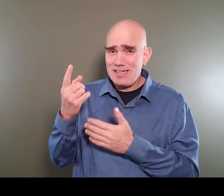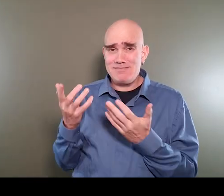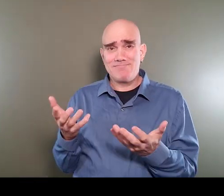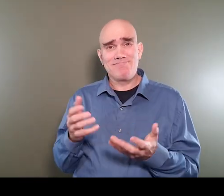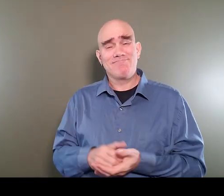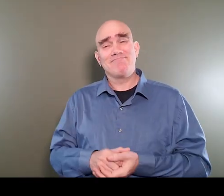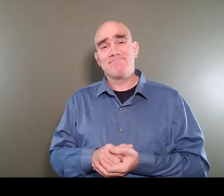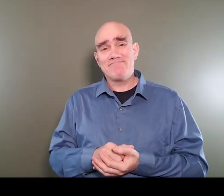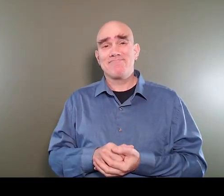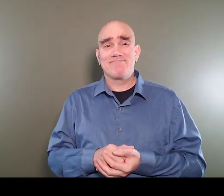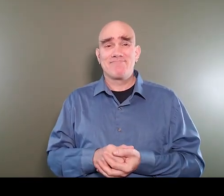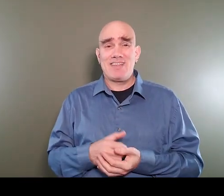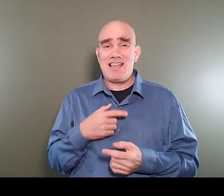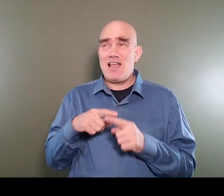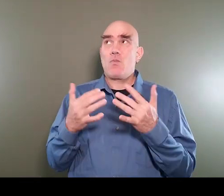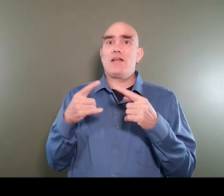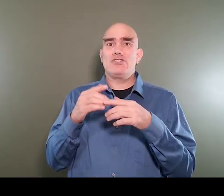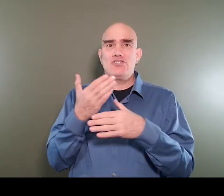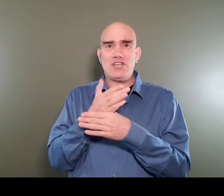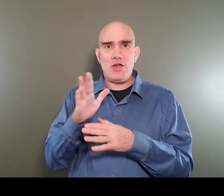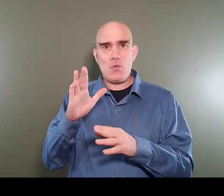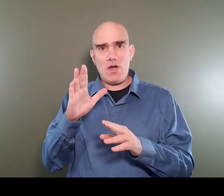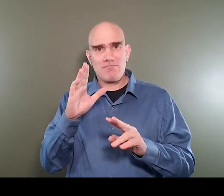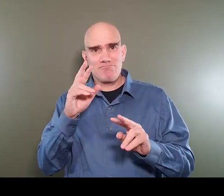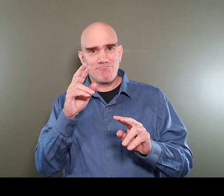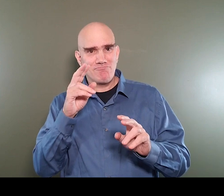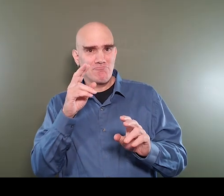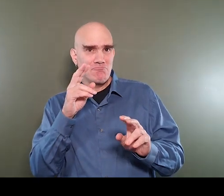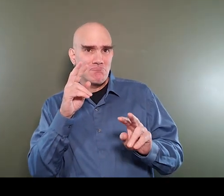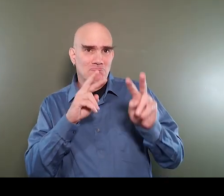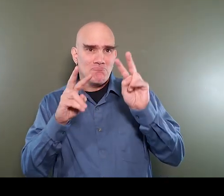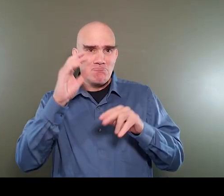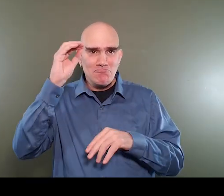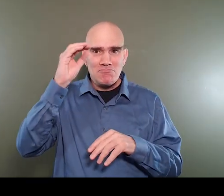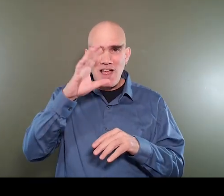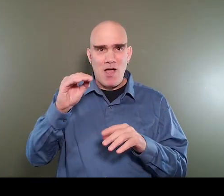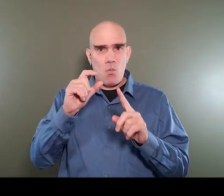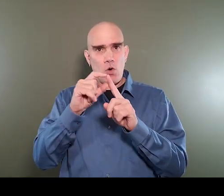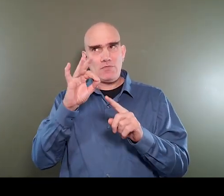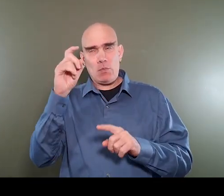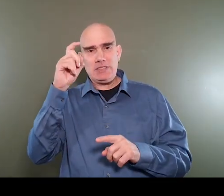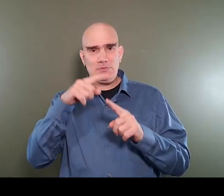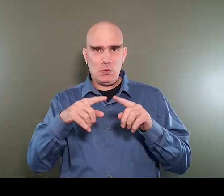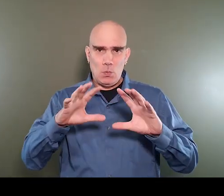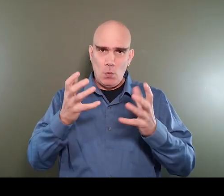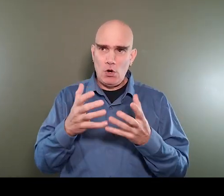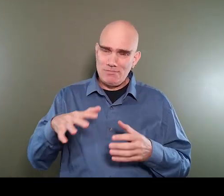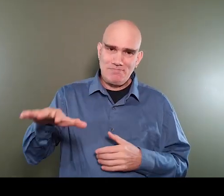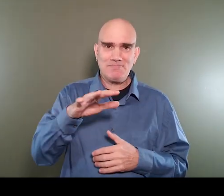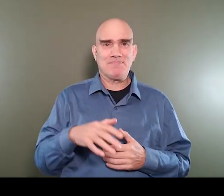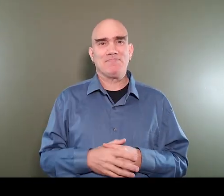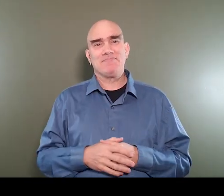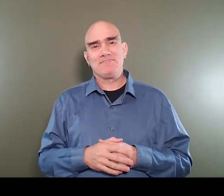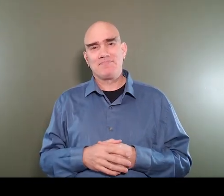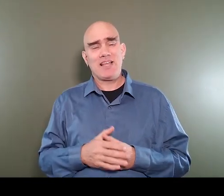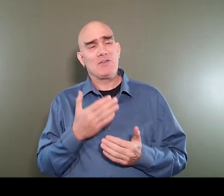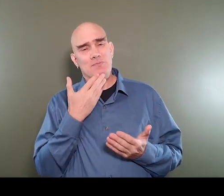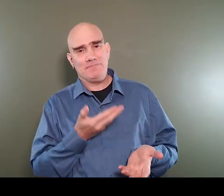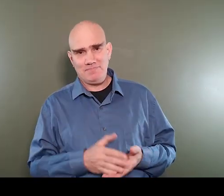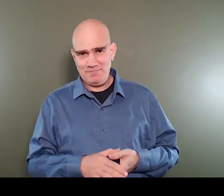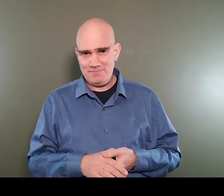much for being in conversation with me today. I cannot wait to share your insights and words of wisdom with the